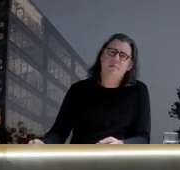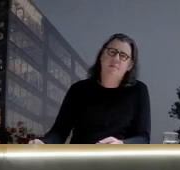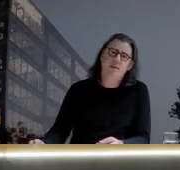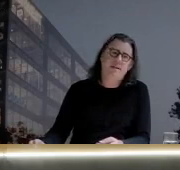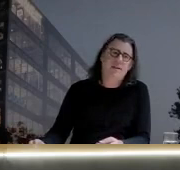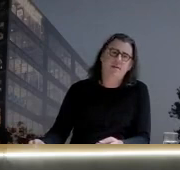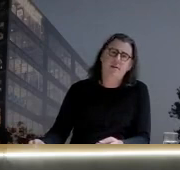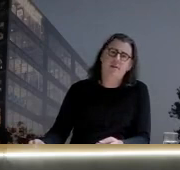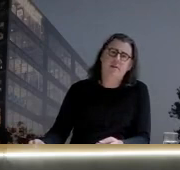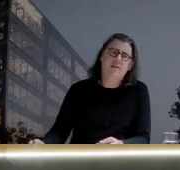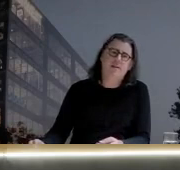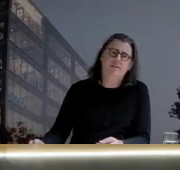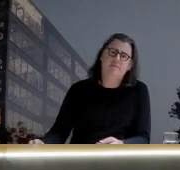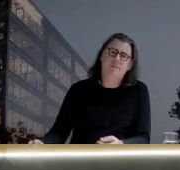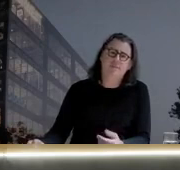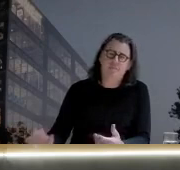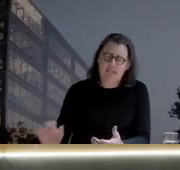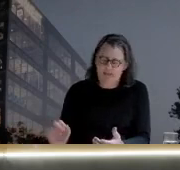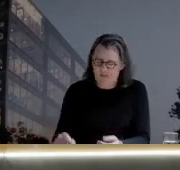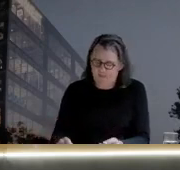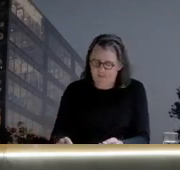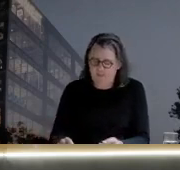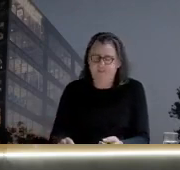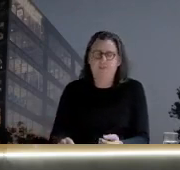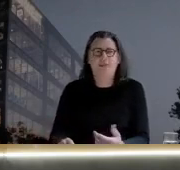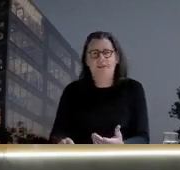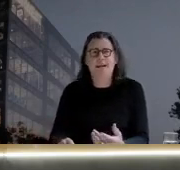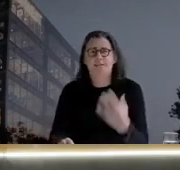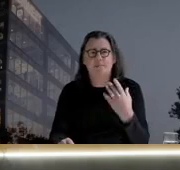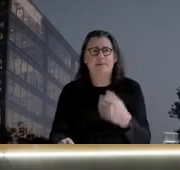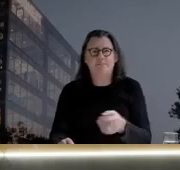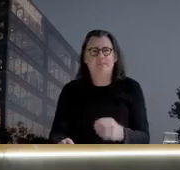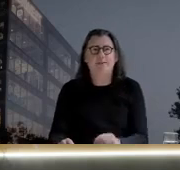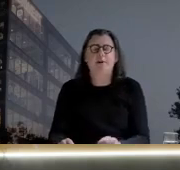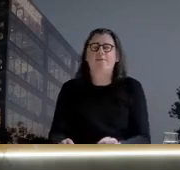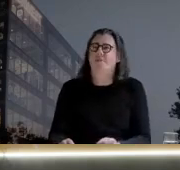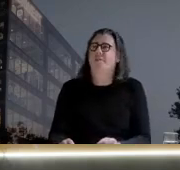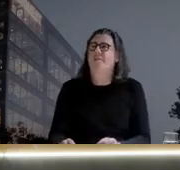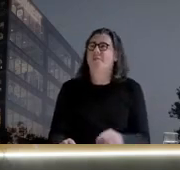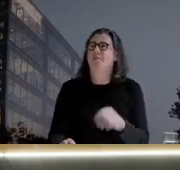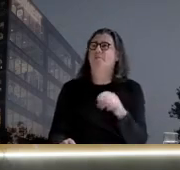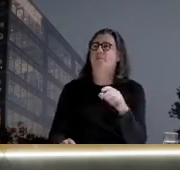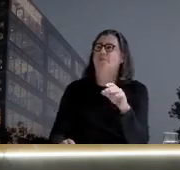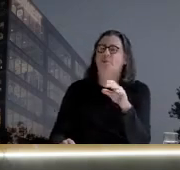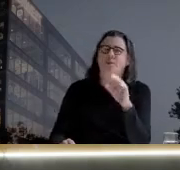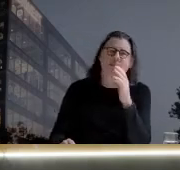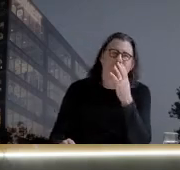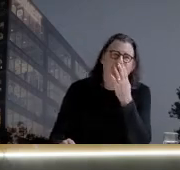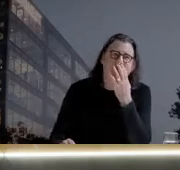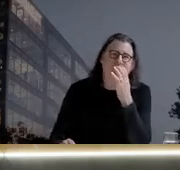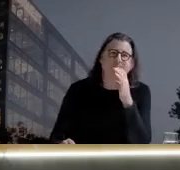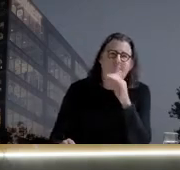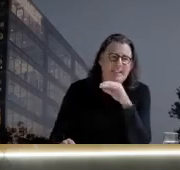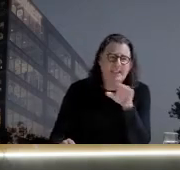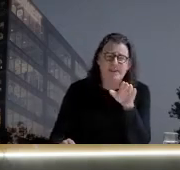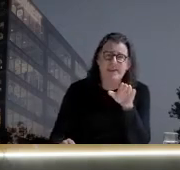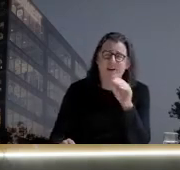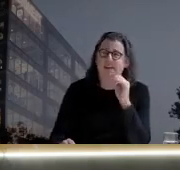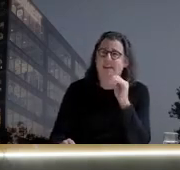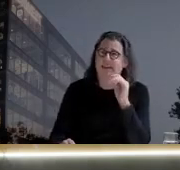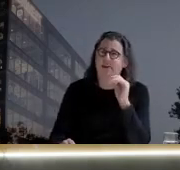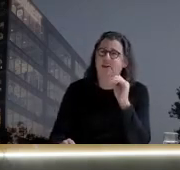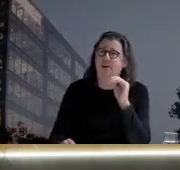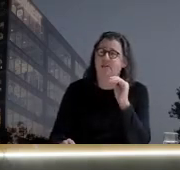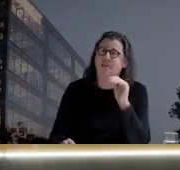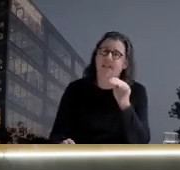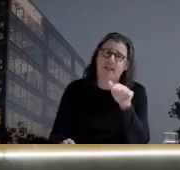lobby, including all of the bits of no, you can't see my cursor, sorry, not much point in me pointing, including